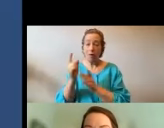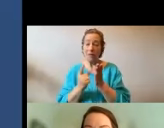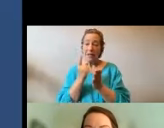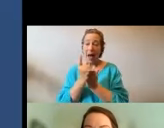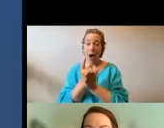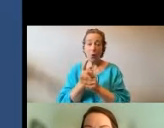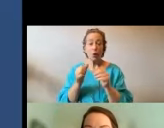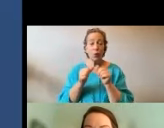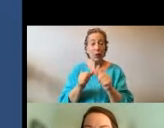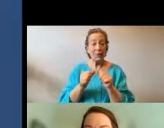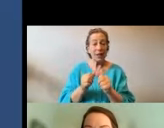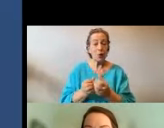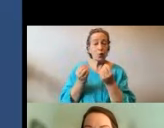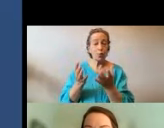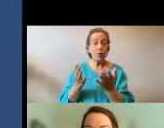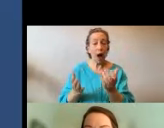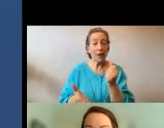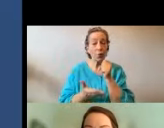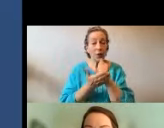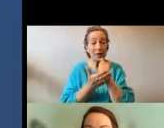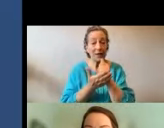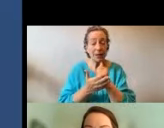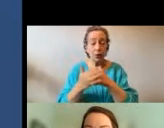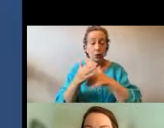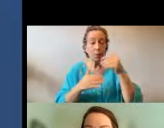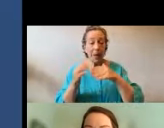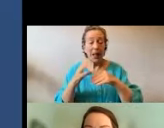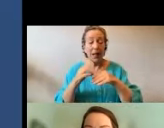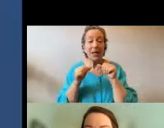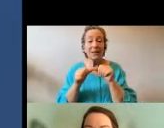to provide you with assistance so you can build and sustain your medical legal